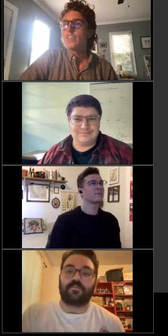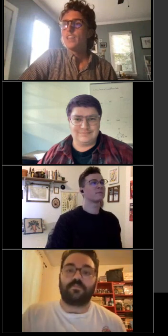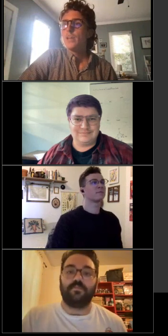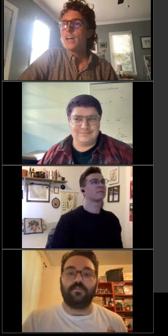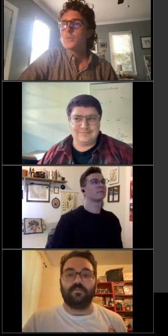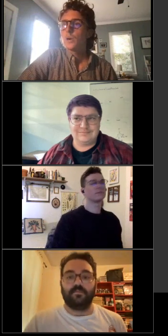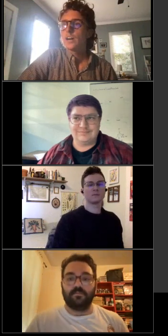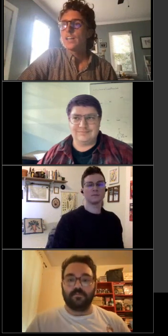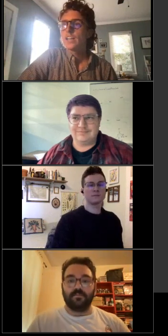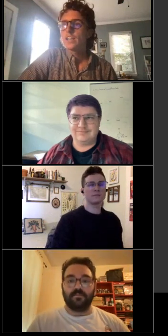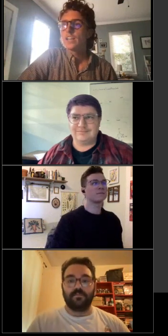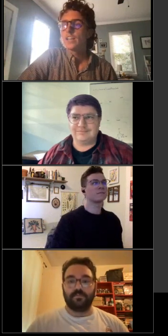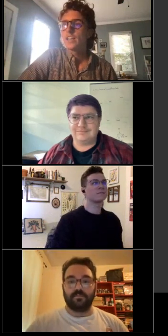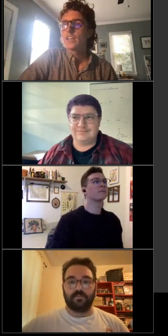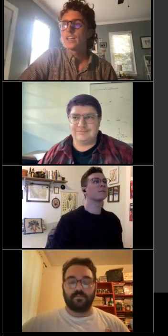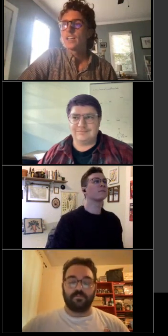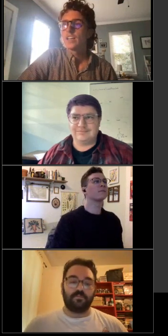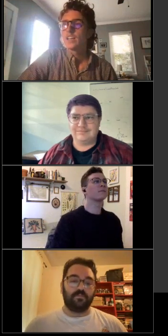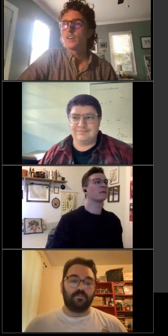I think we had one